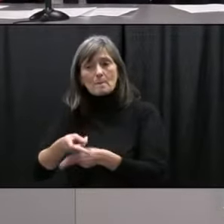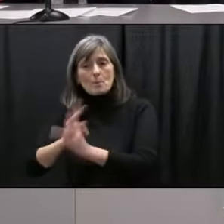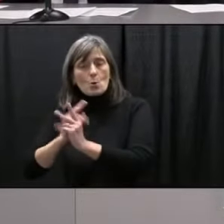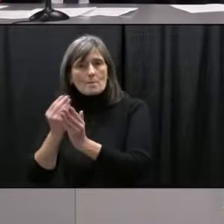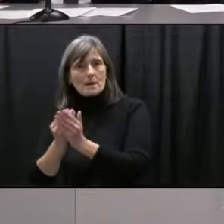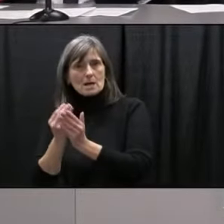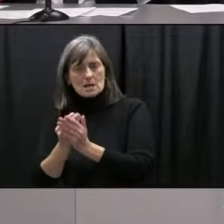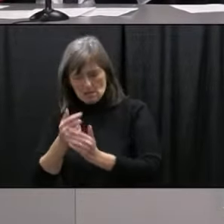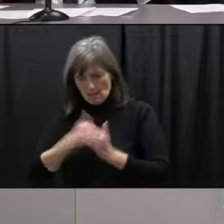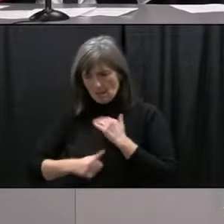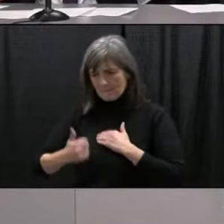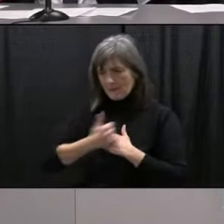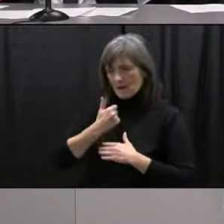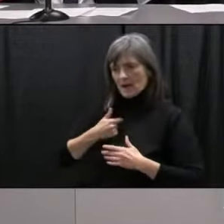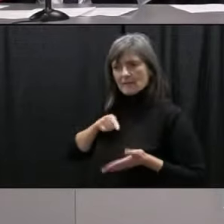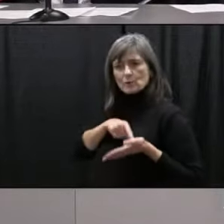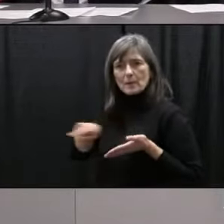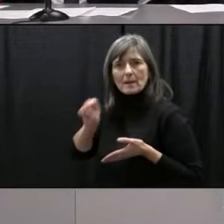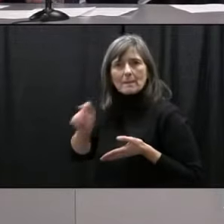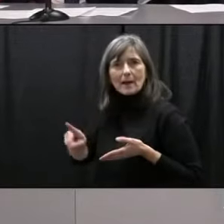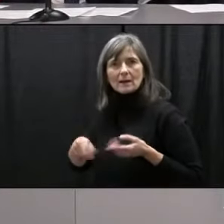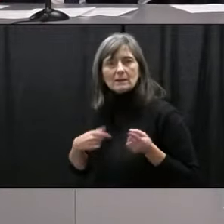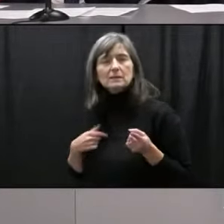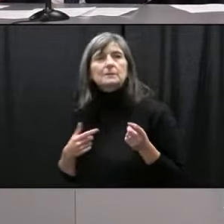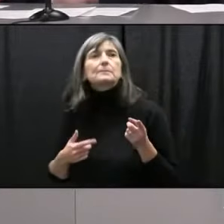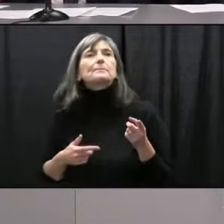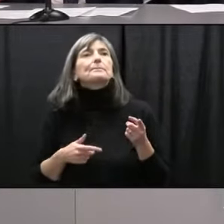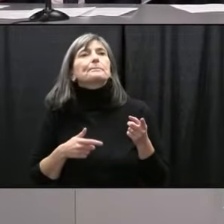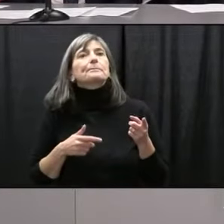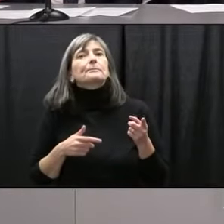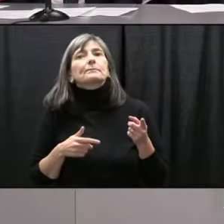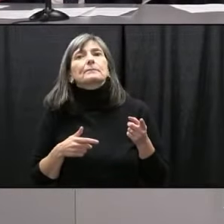Okay, thank you. And was this expected?